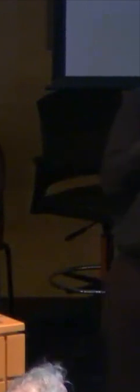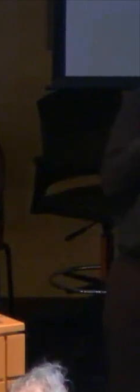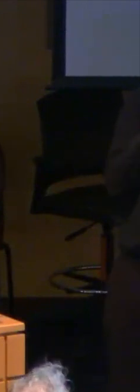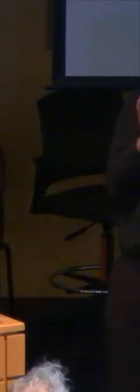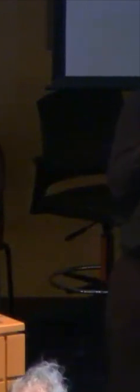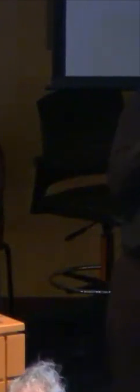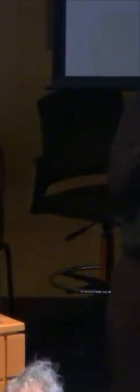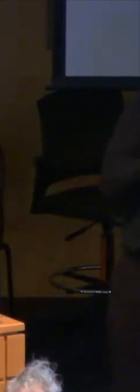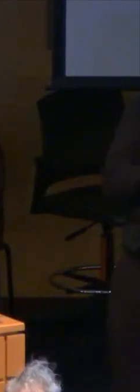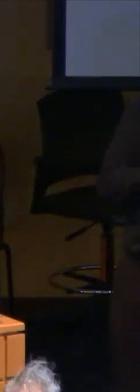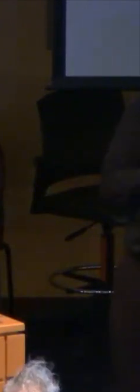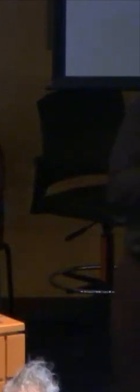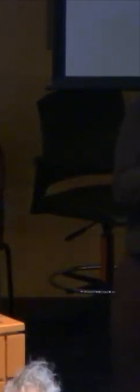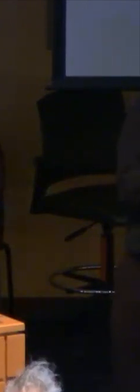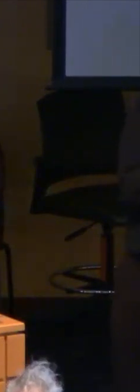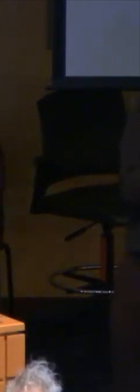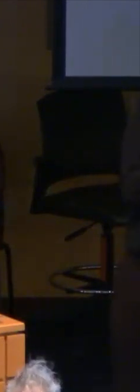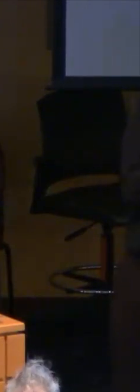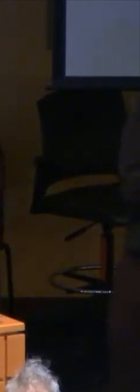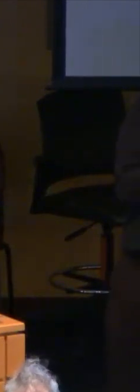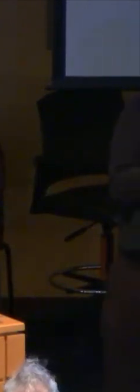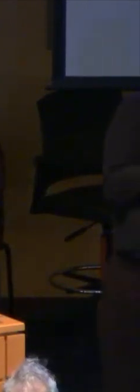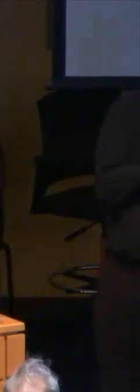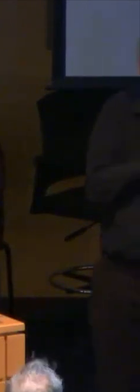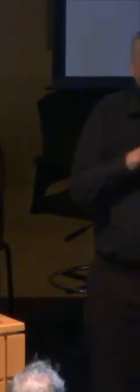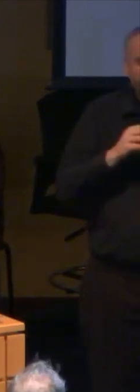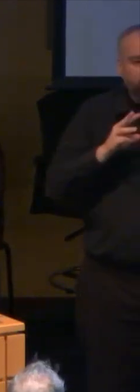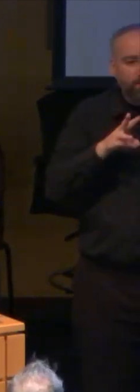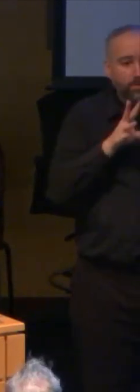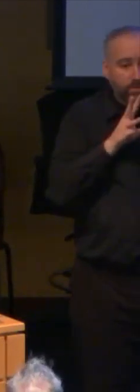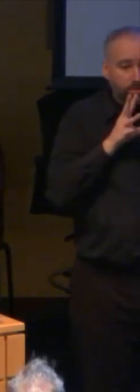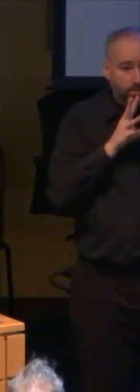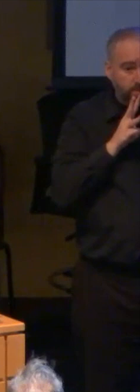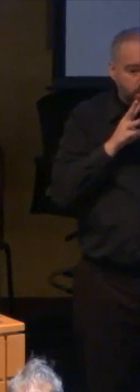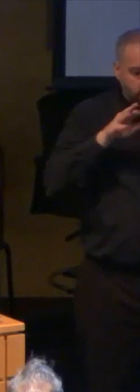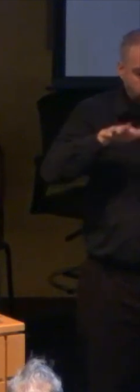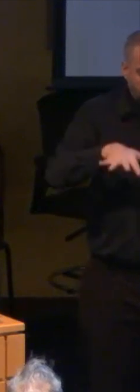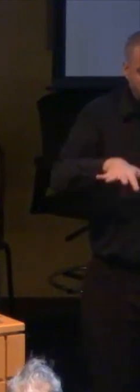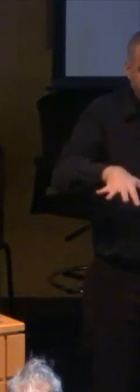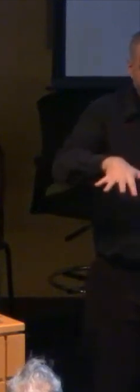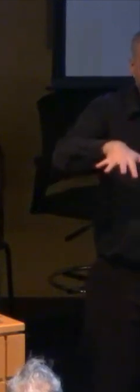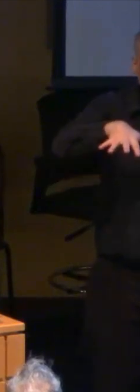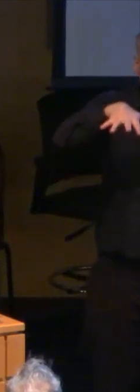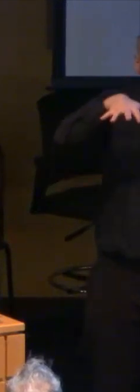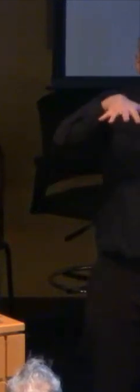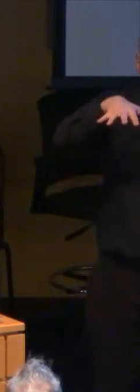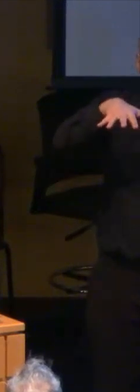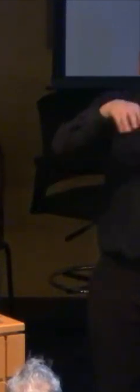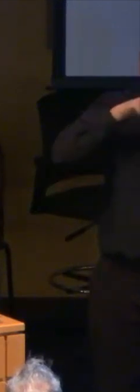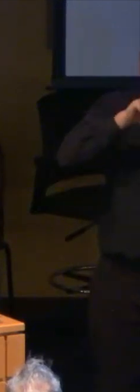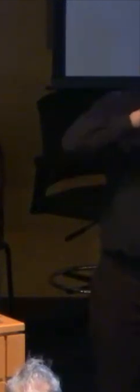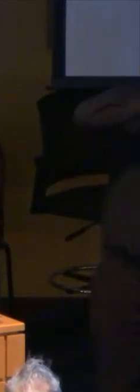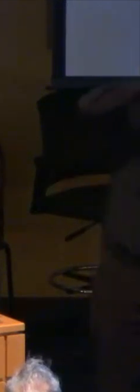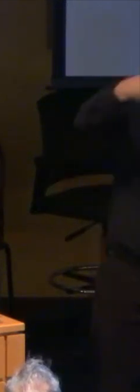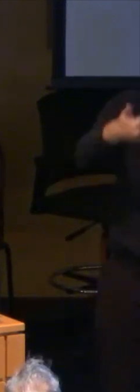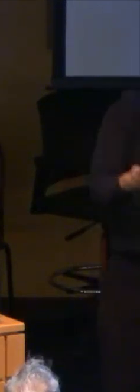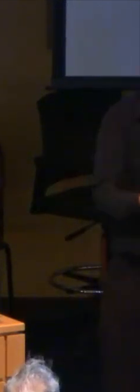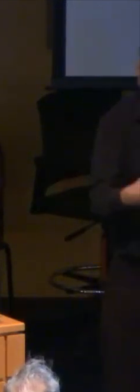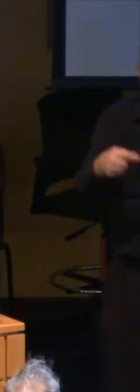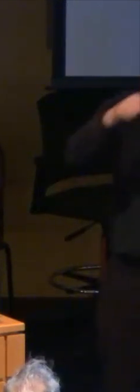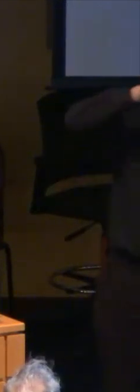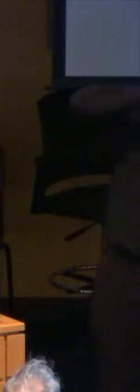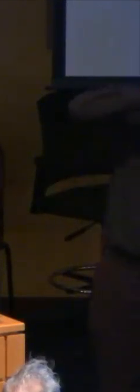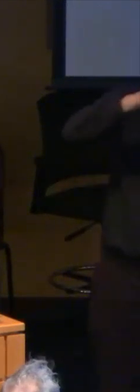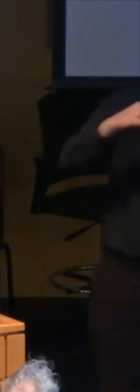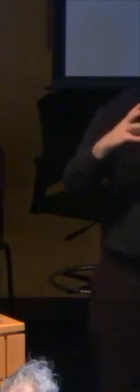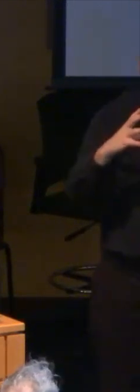not uniform globally. How have local sea level changes impacted the local